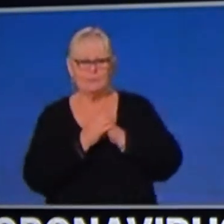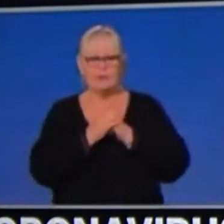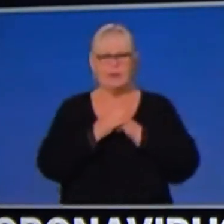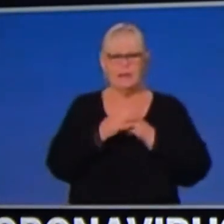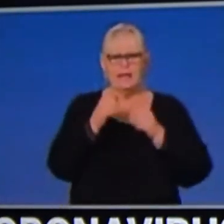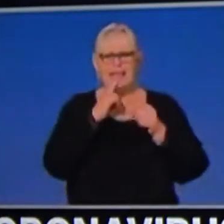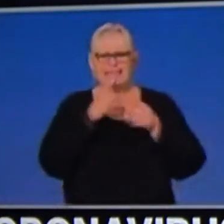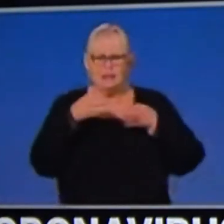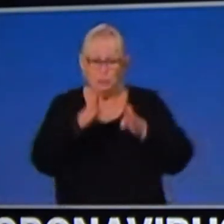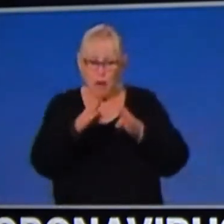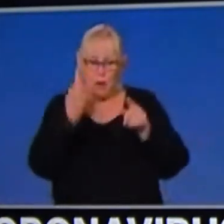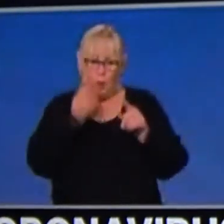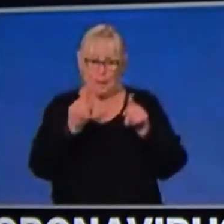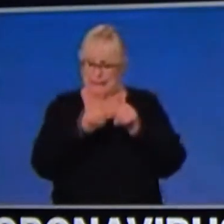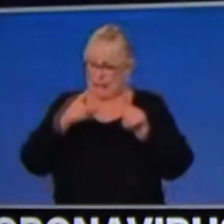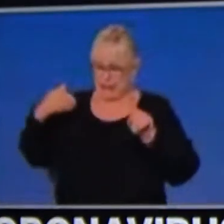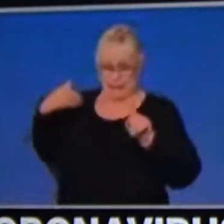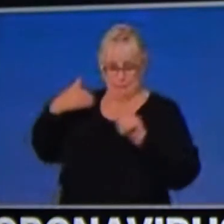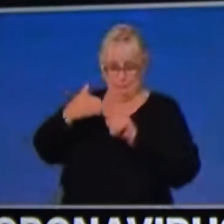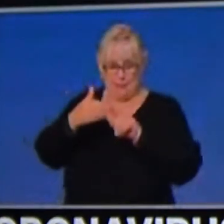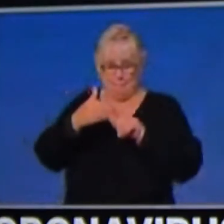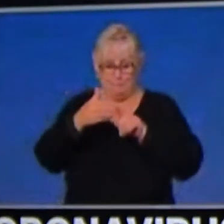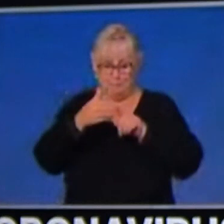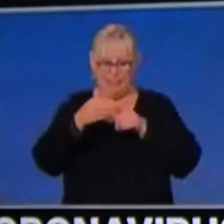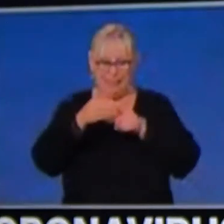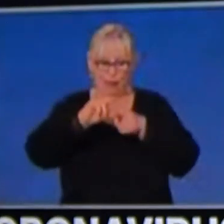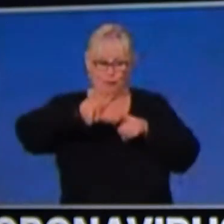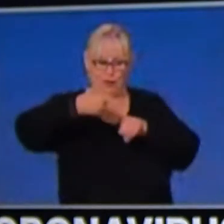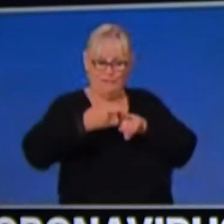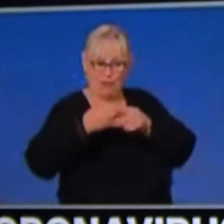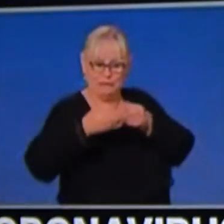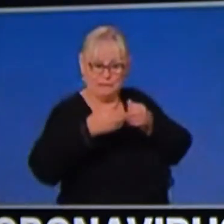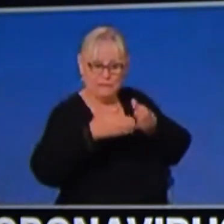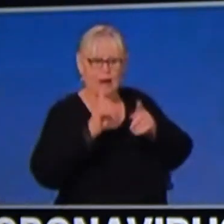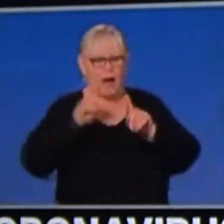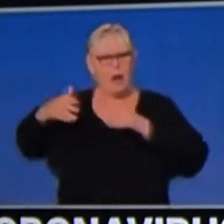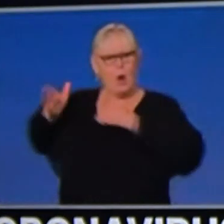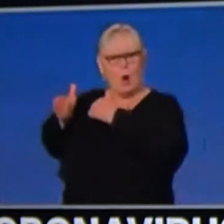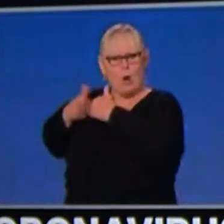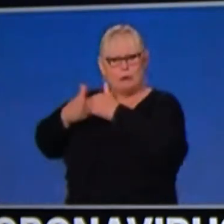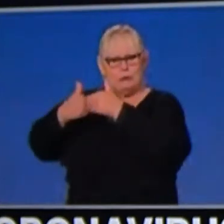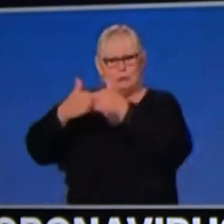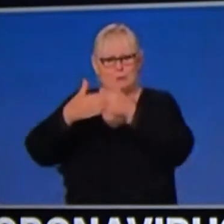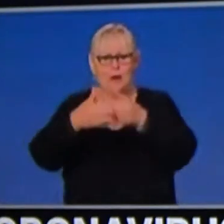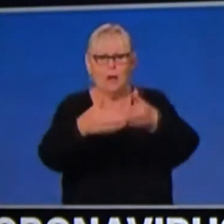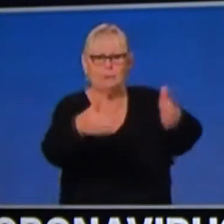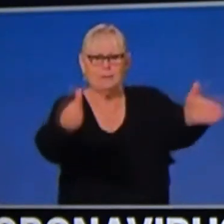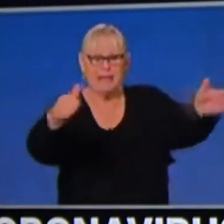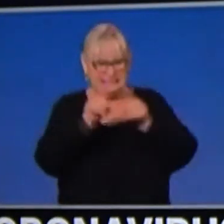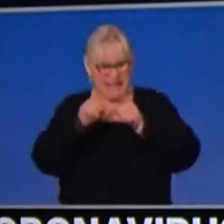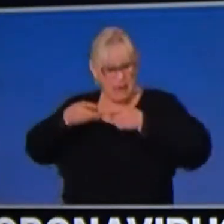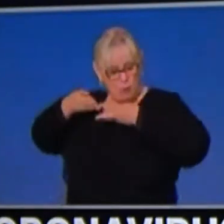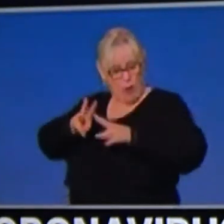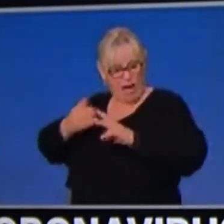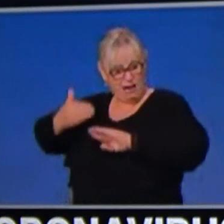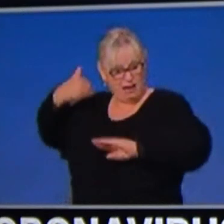it working backwards? In broad terms, I don't think that's an unfair assumption, but the specifics of it are